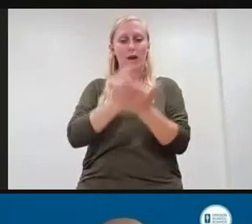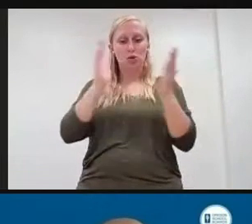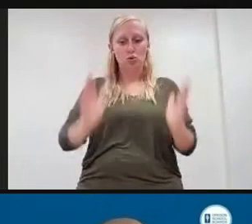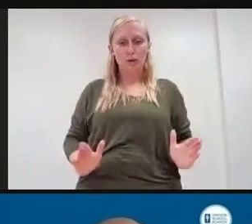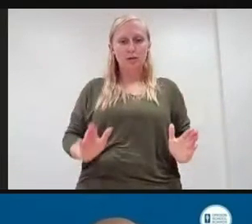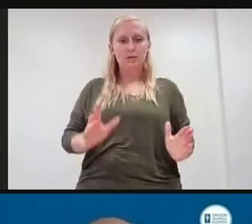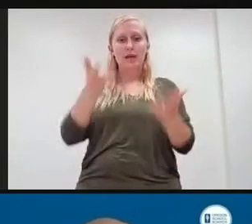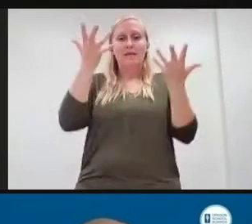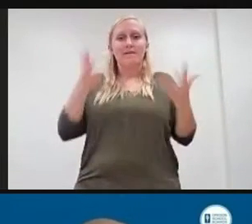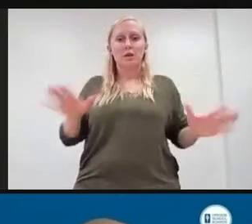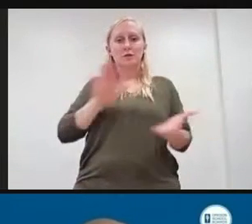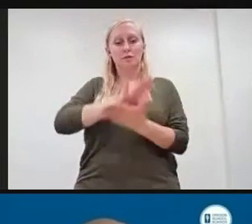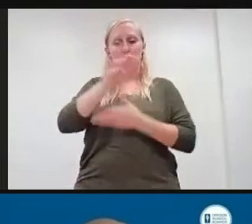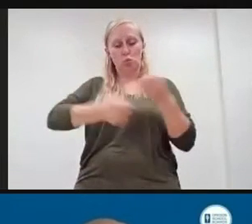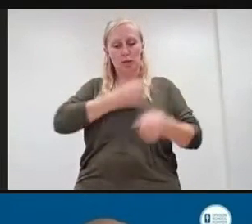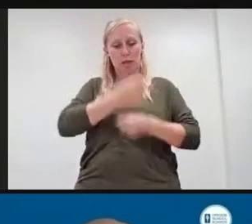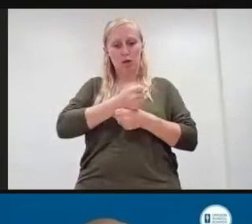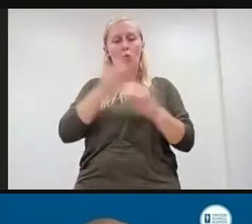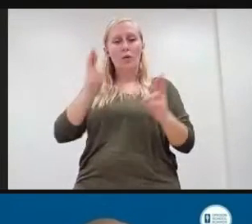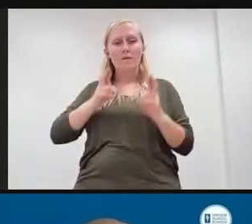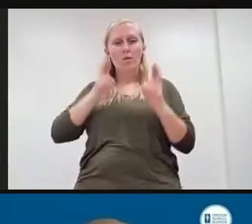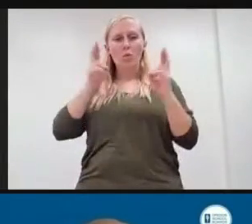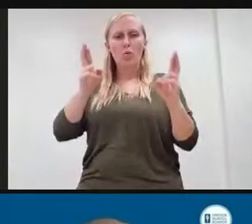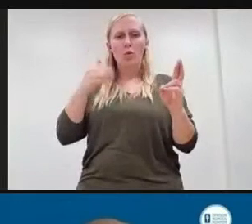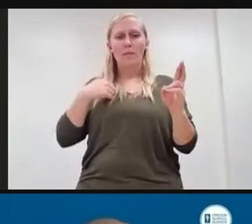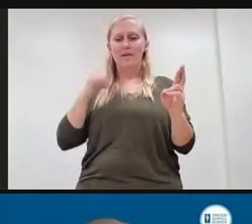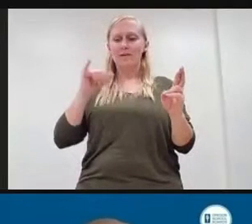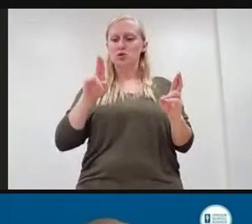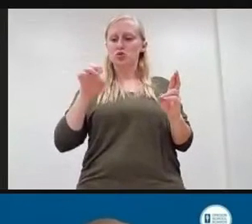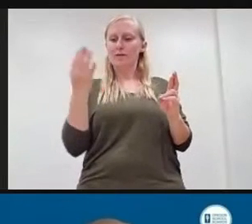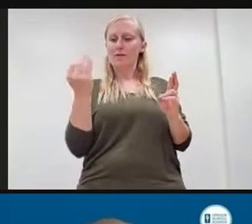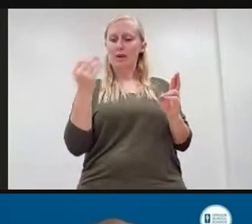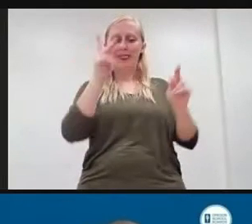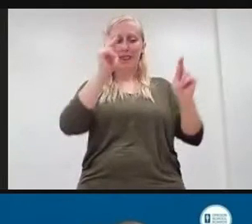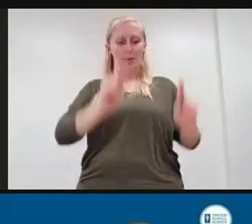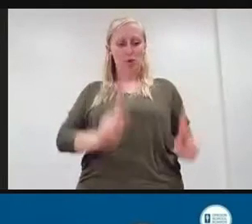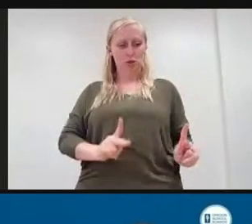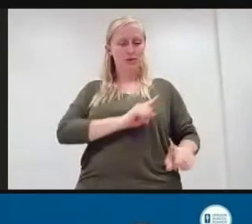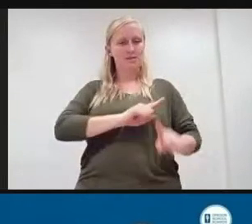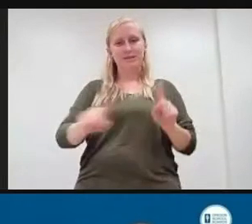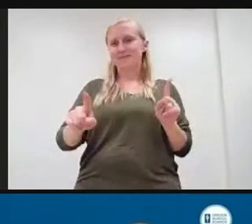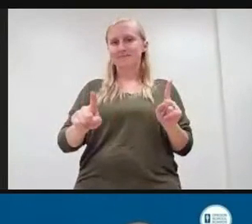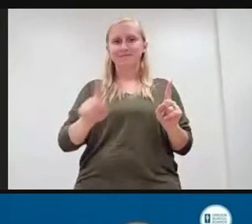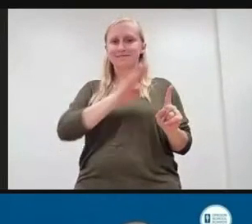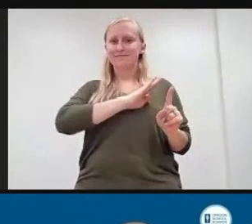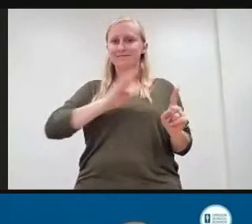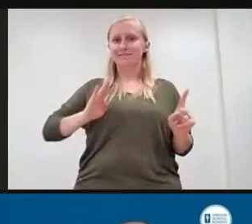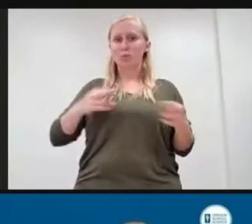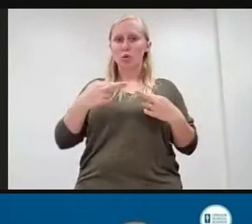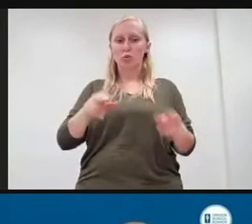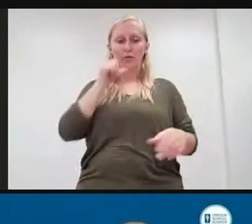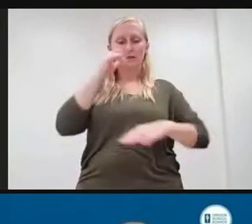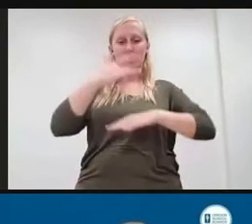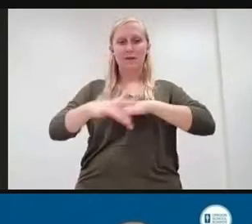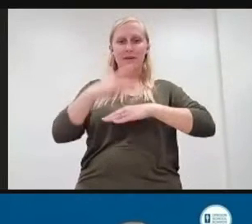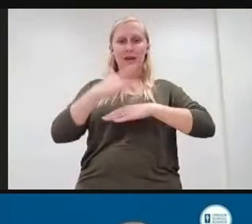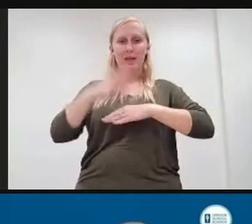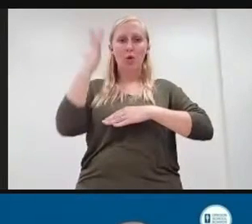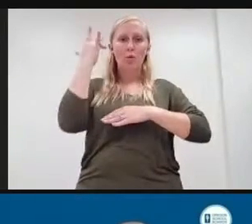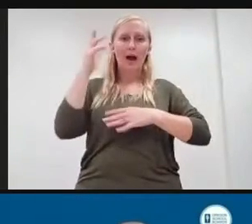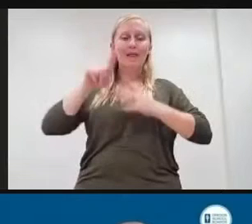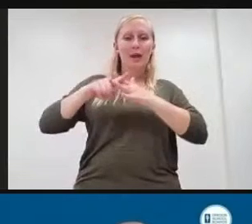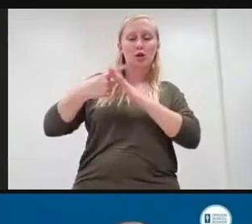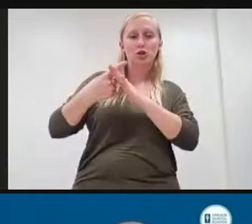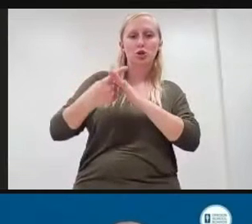conclusion of the school year. We'd hope to have our June 14th meeting in person, but our boardroom will not be available as we are beginning